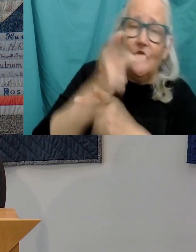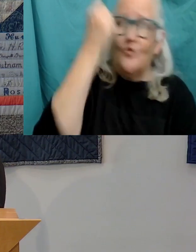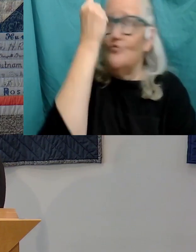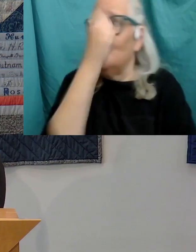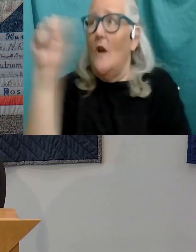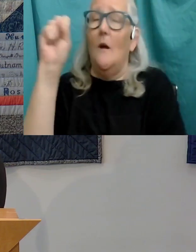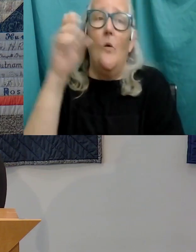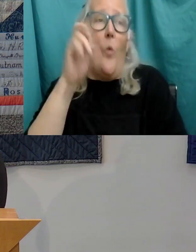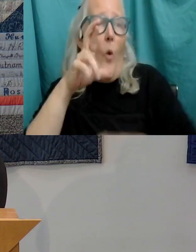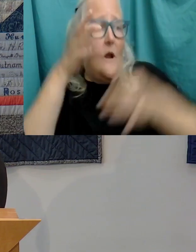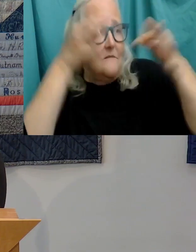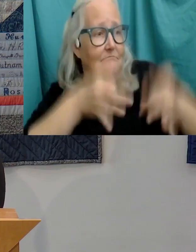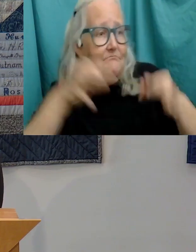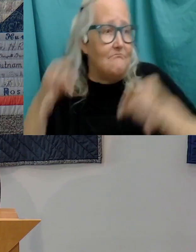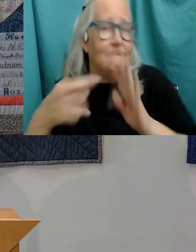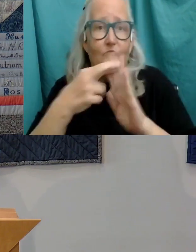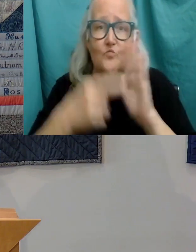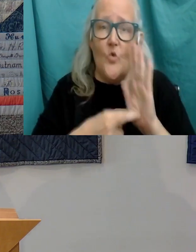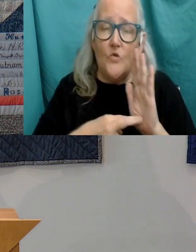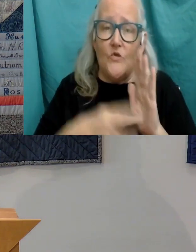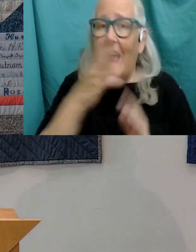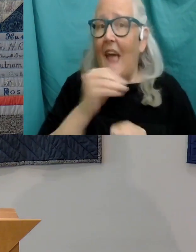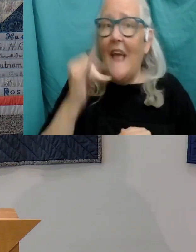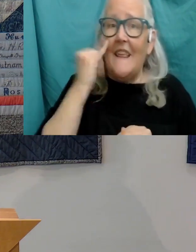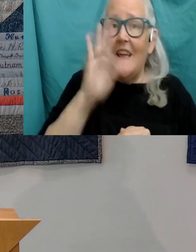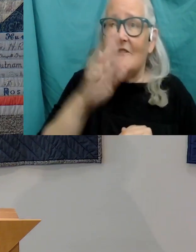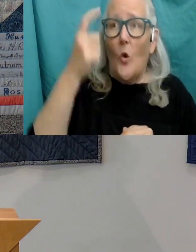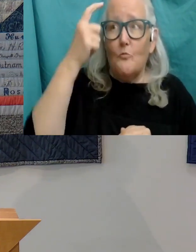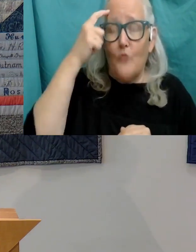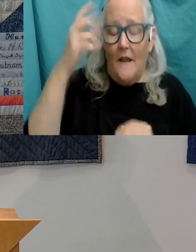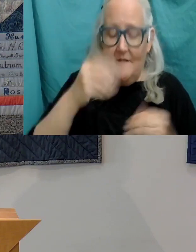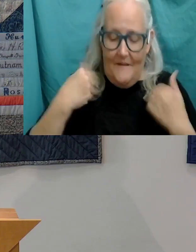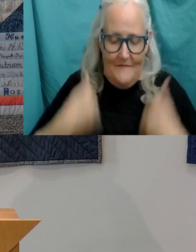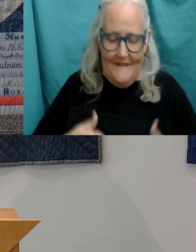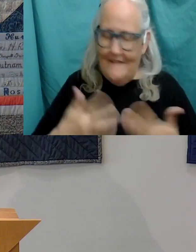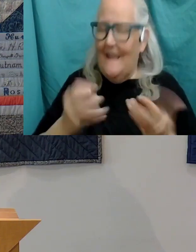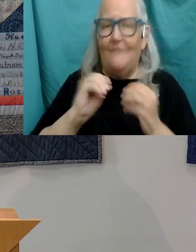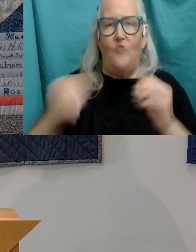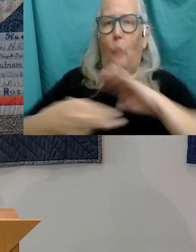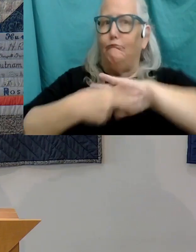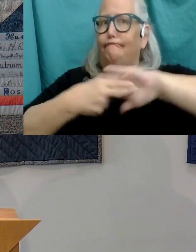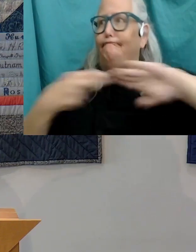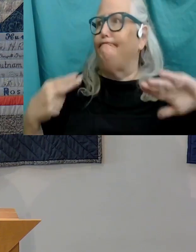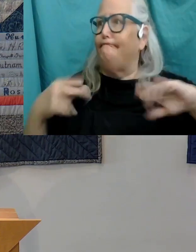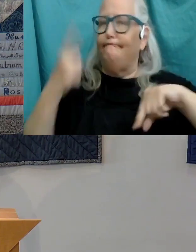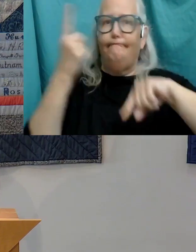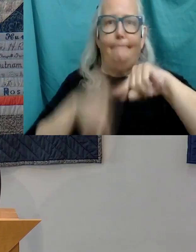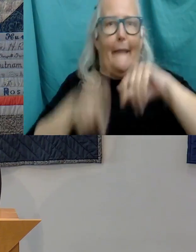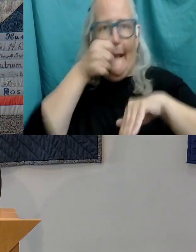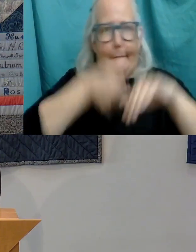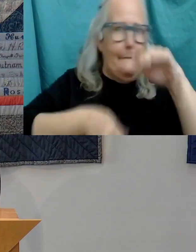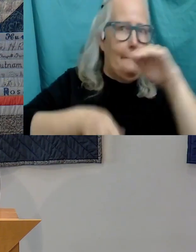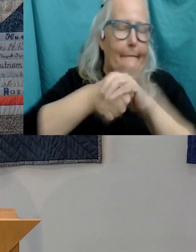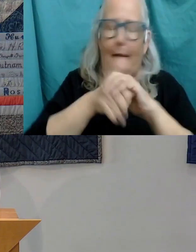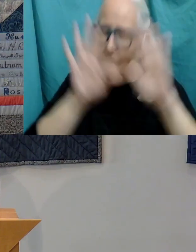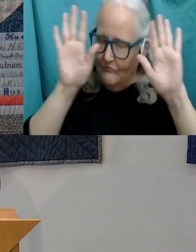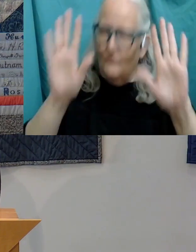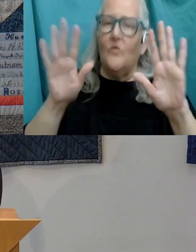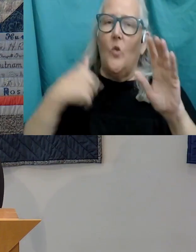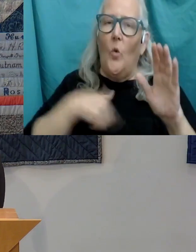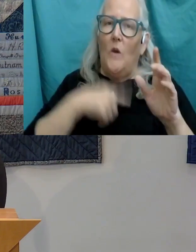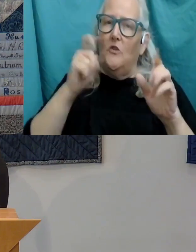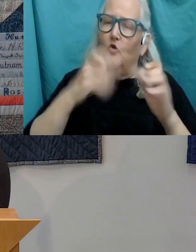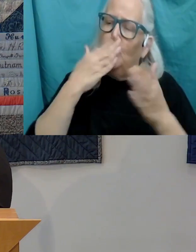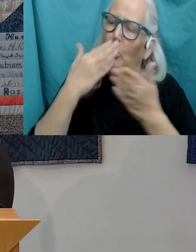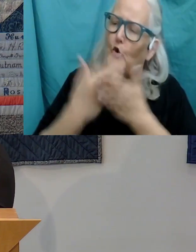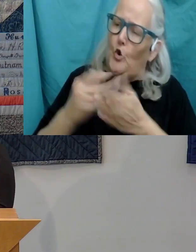those whose brains and being defy categories and closets. May we be good shipmates to each other here,